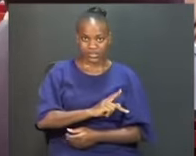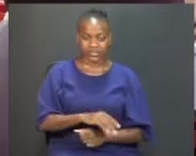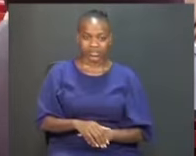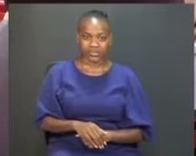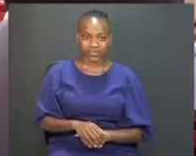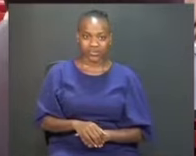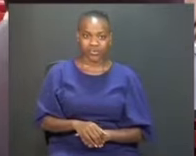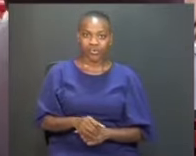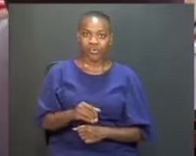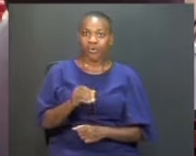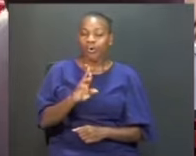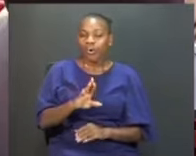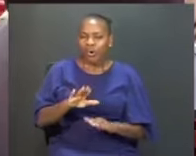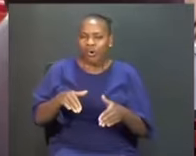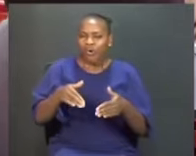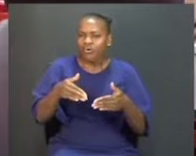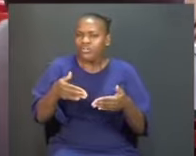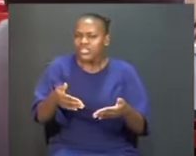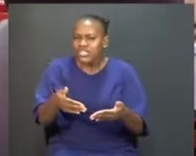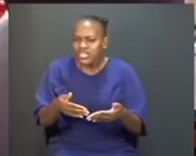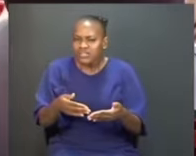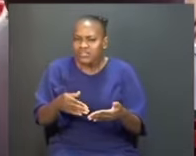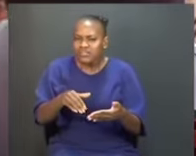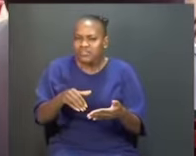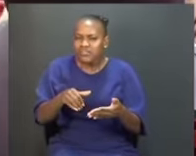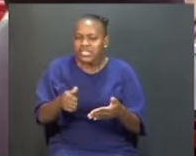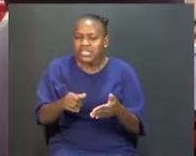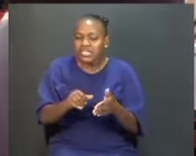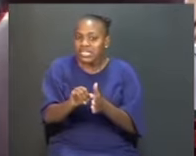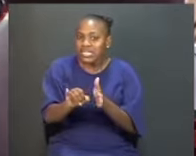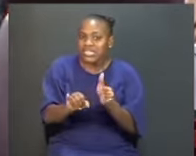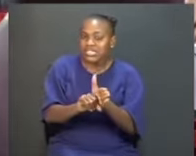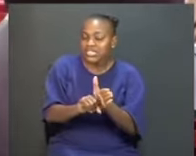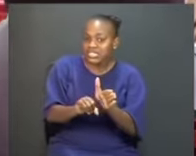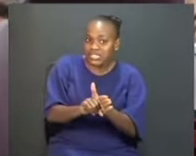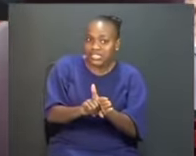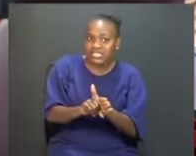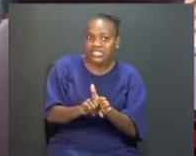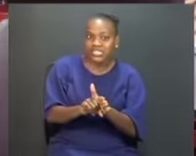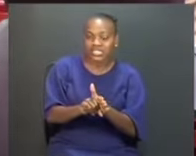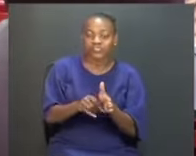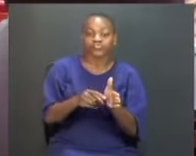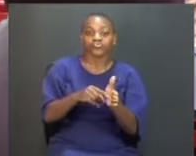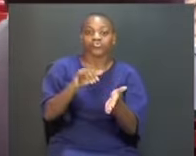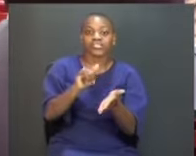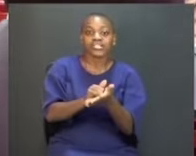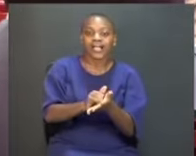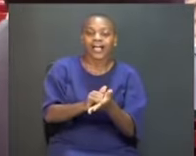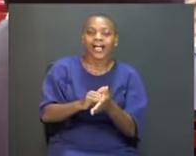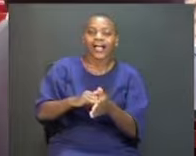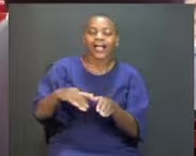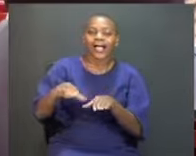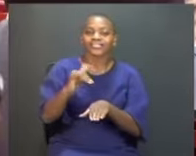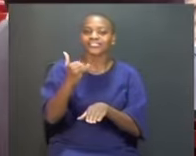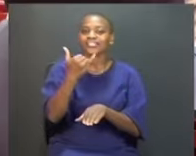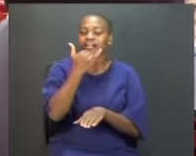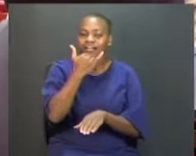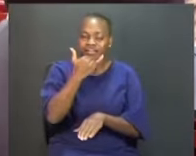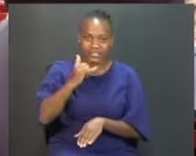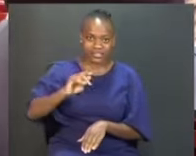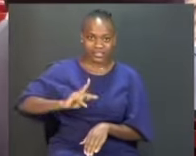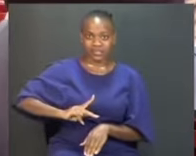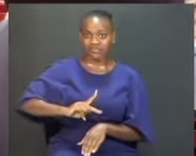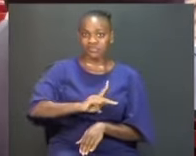or produces any such effect constitutes contempt of Parliament and a breach of parliamentary